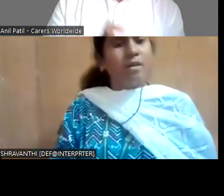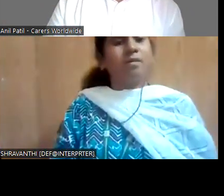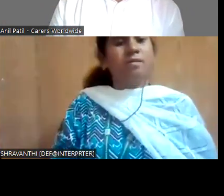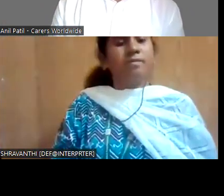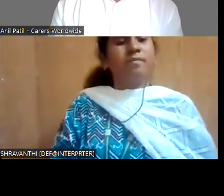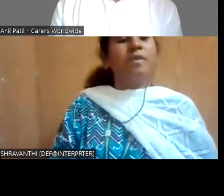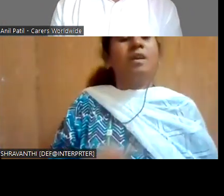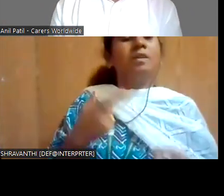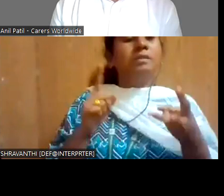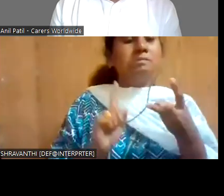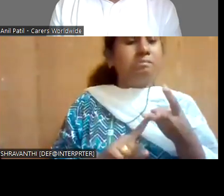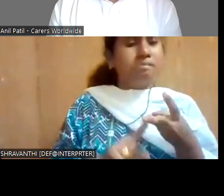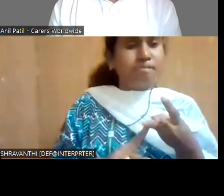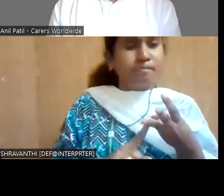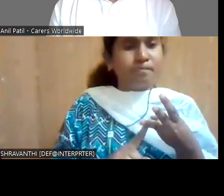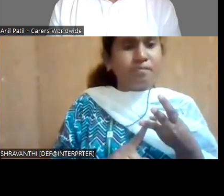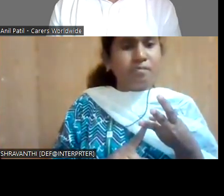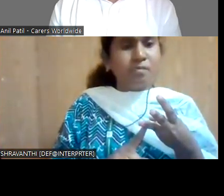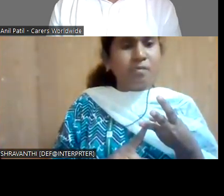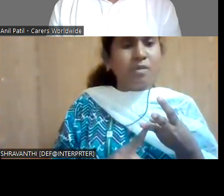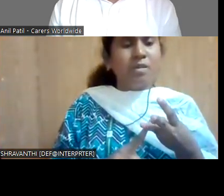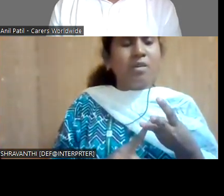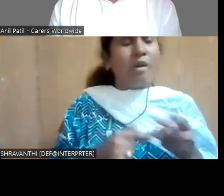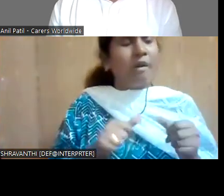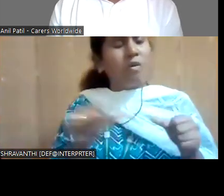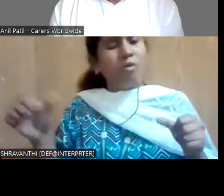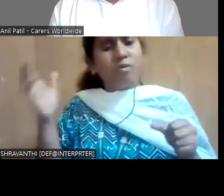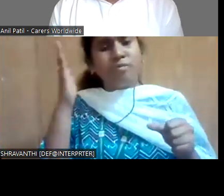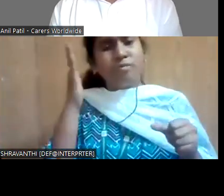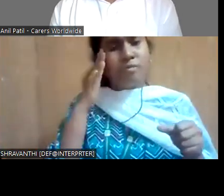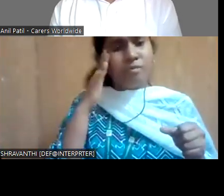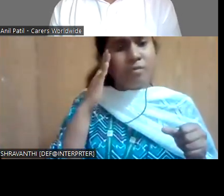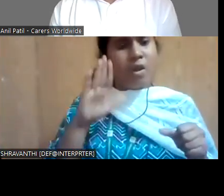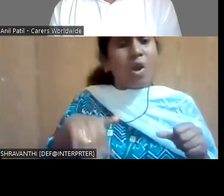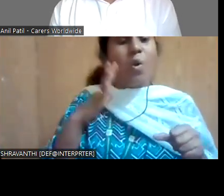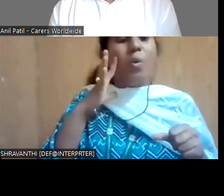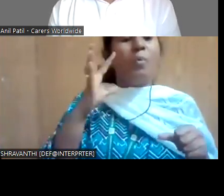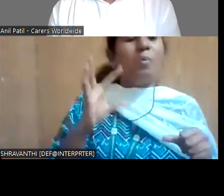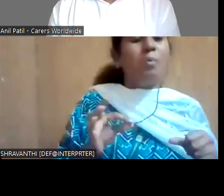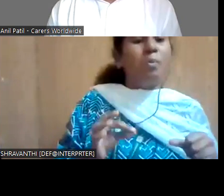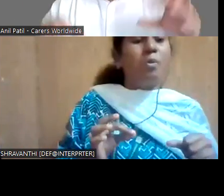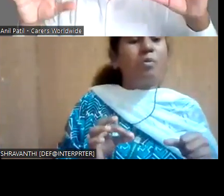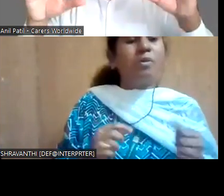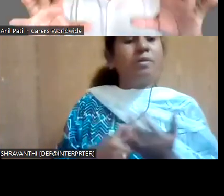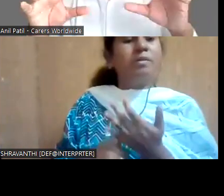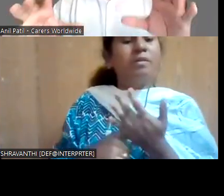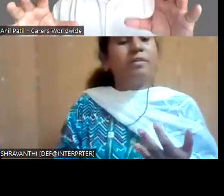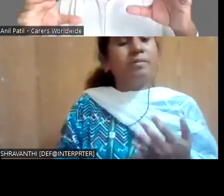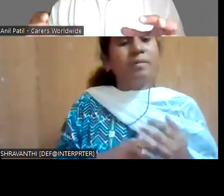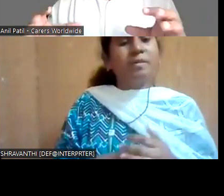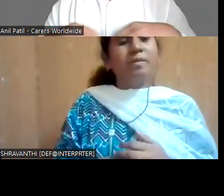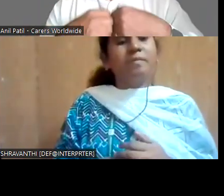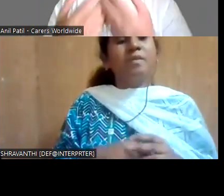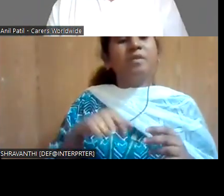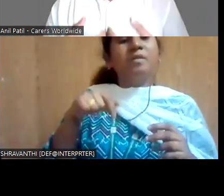And third one, everybody talked about is how important is the respite care and the short break. Since they became